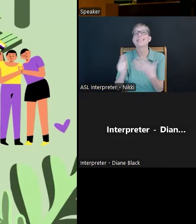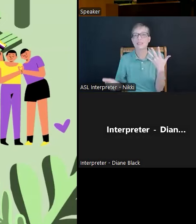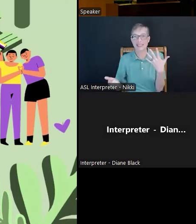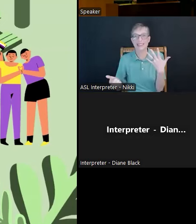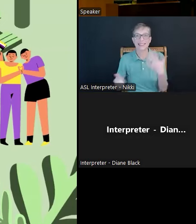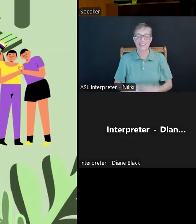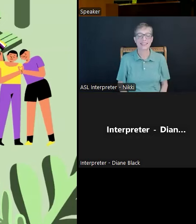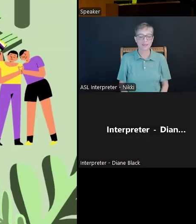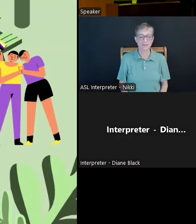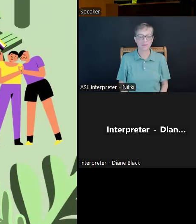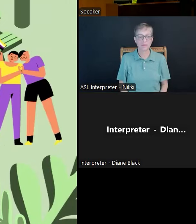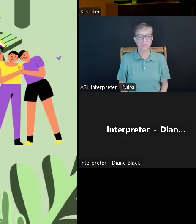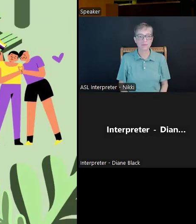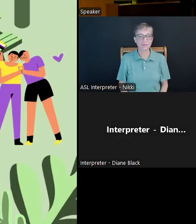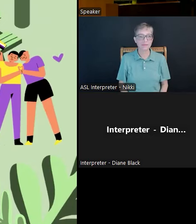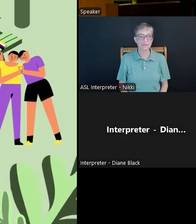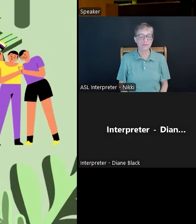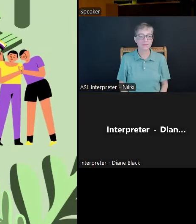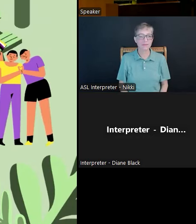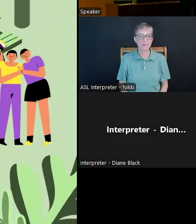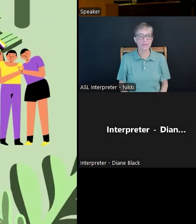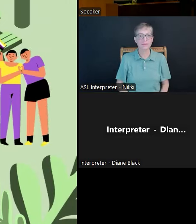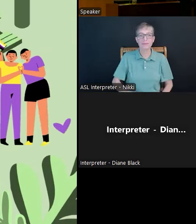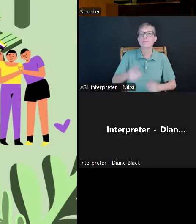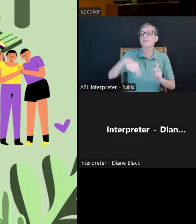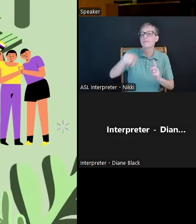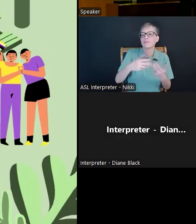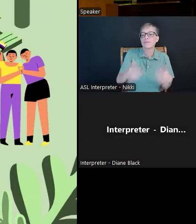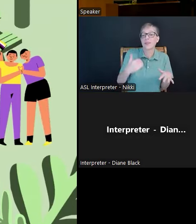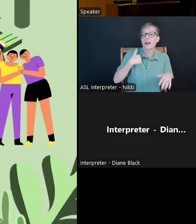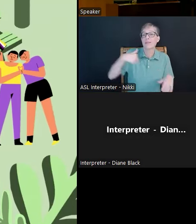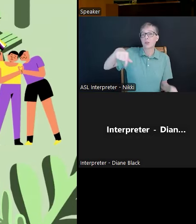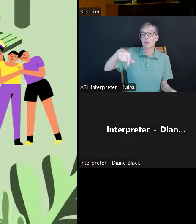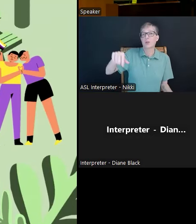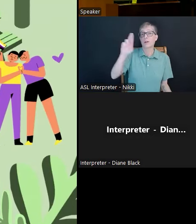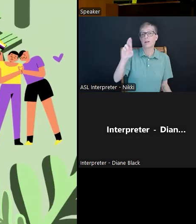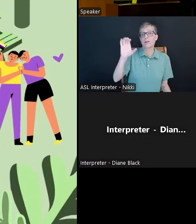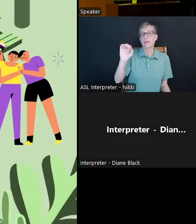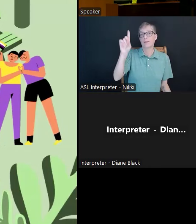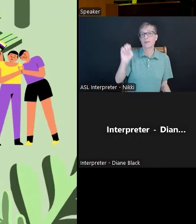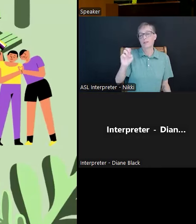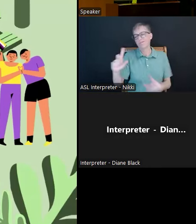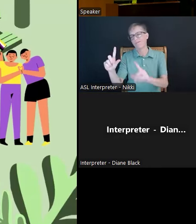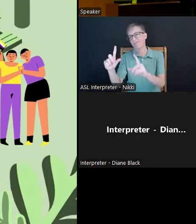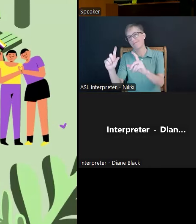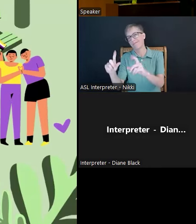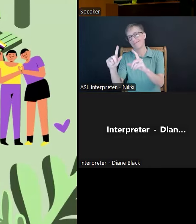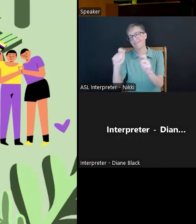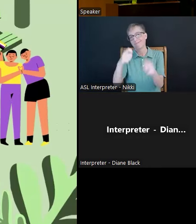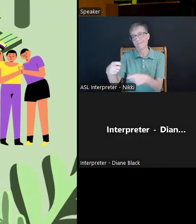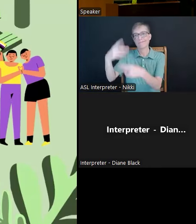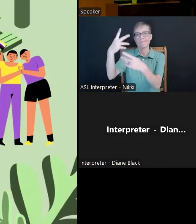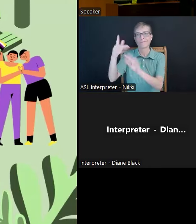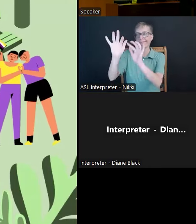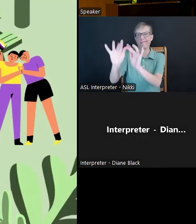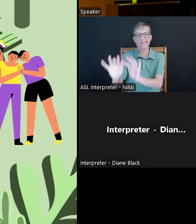free to, I know you have the QR code, and most of these QR codes, thank you,